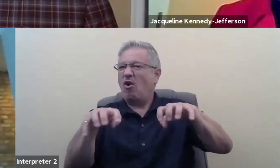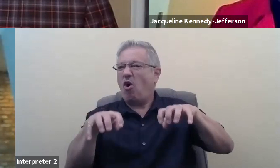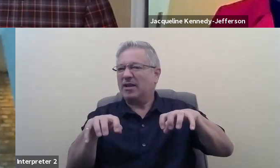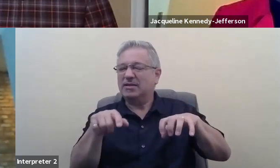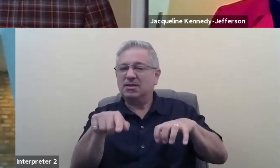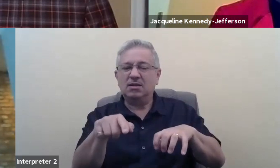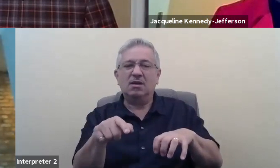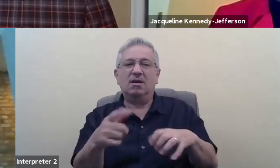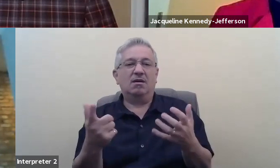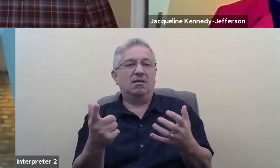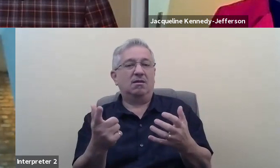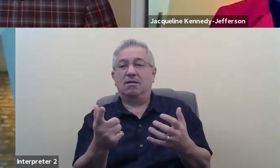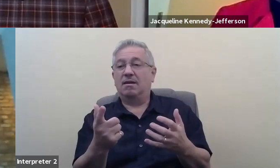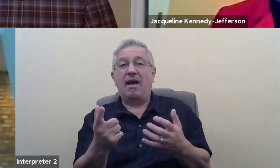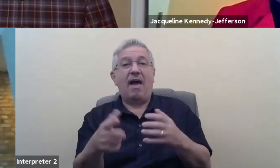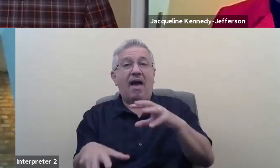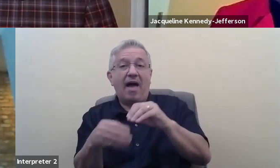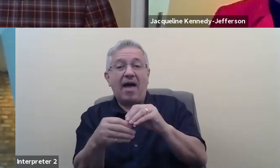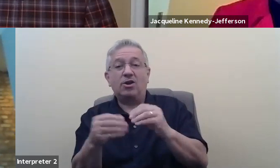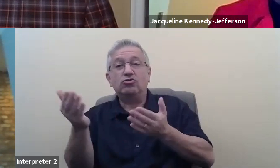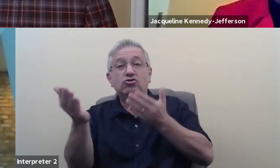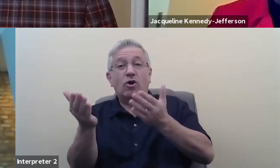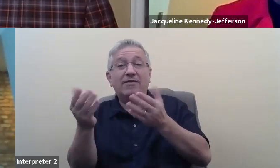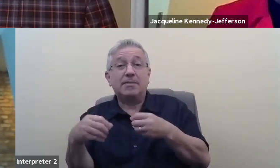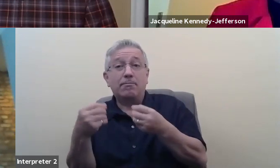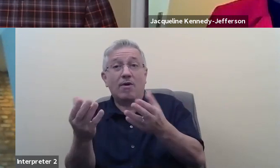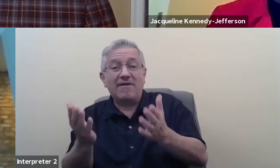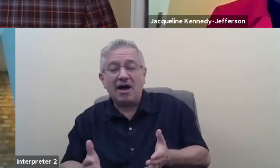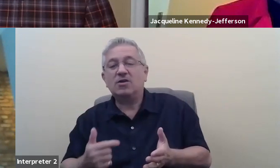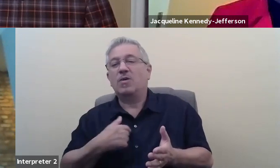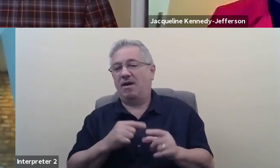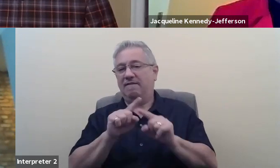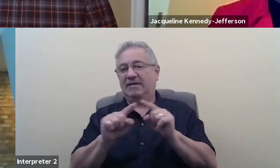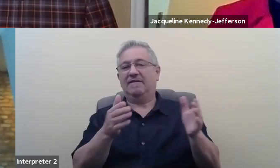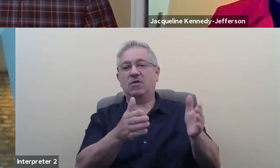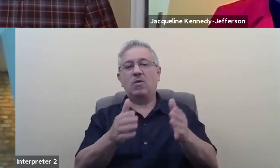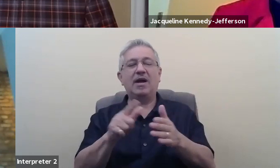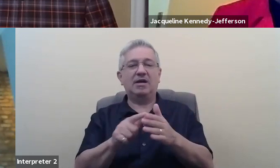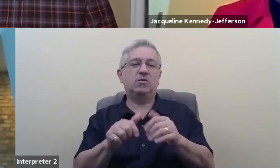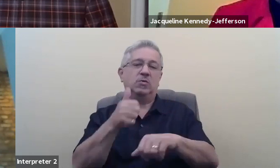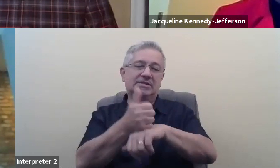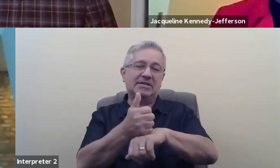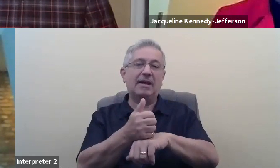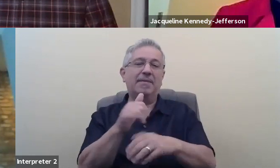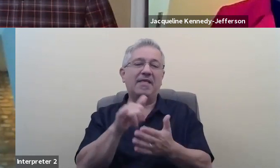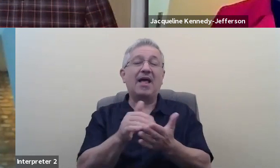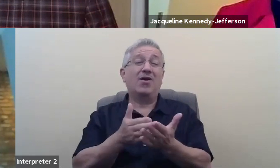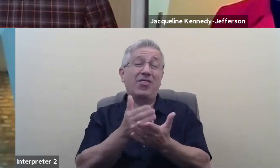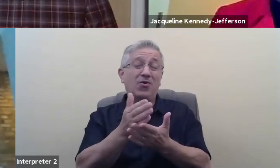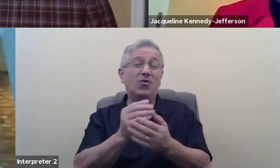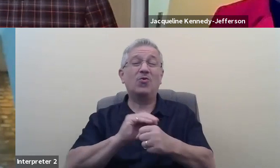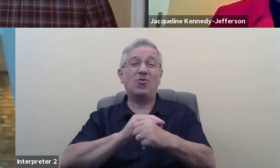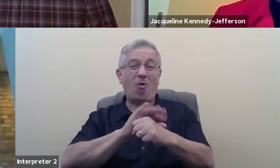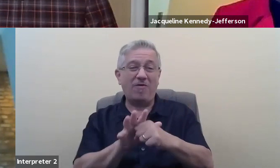providers. And we are identifying ways to help support them during this pandemic. One